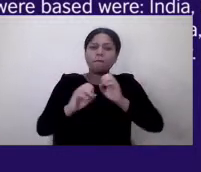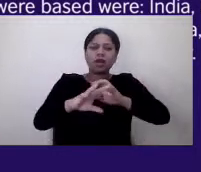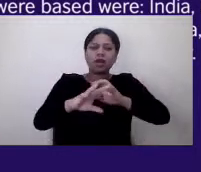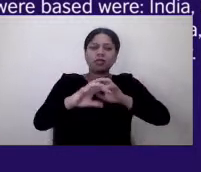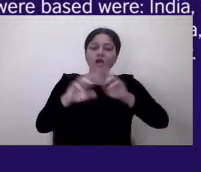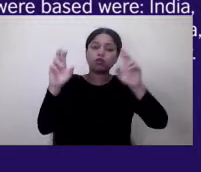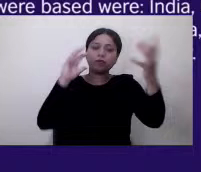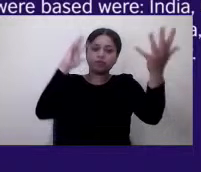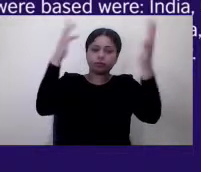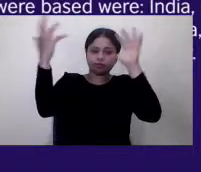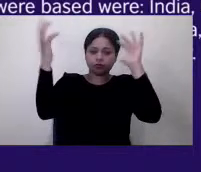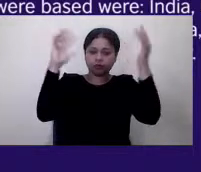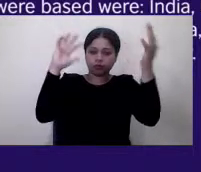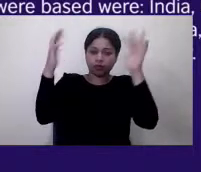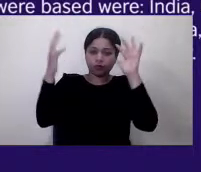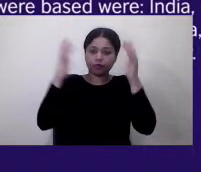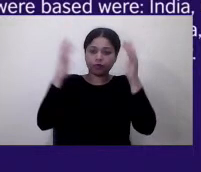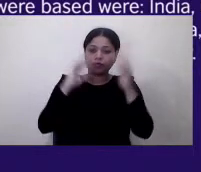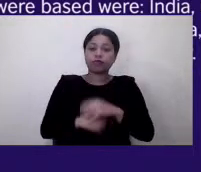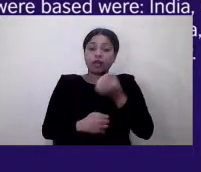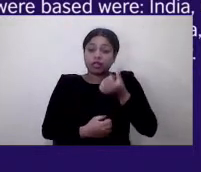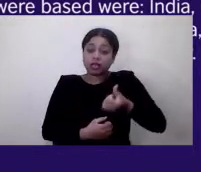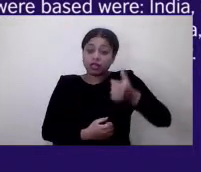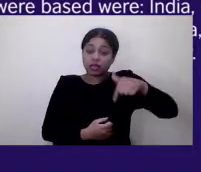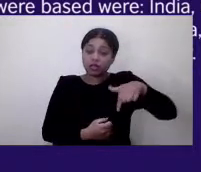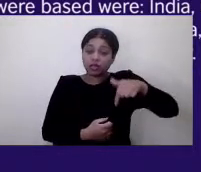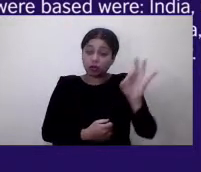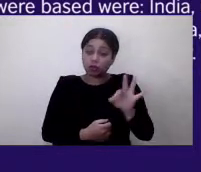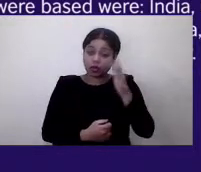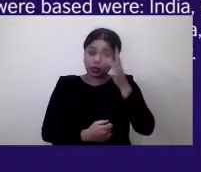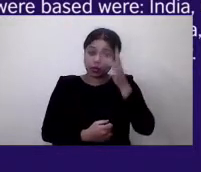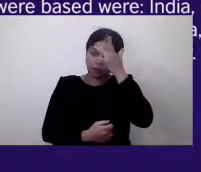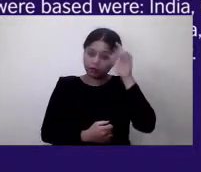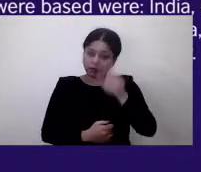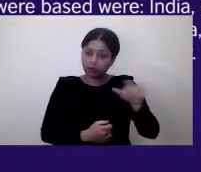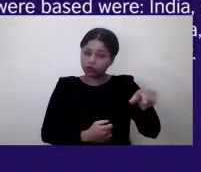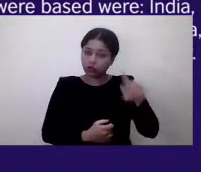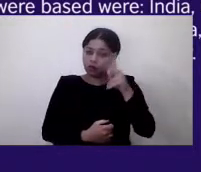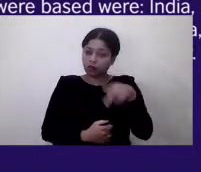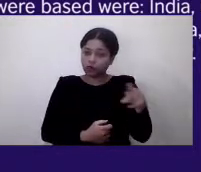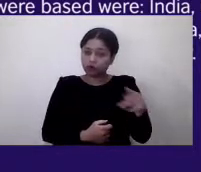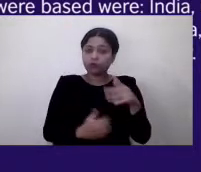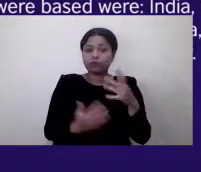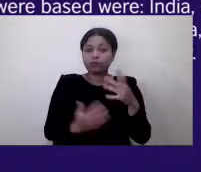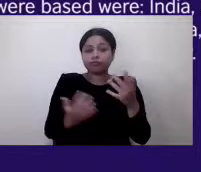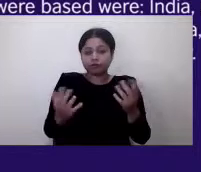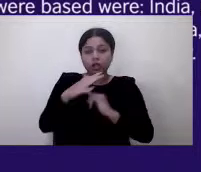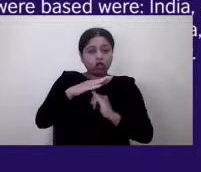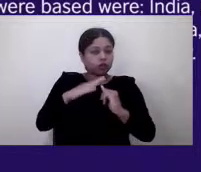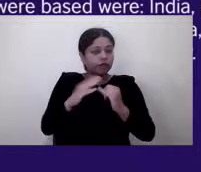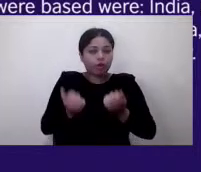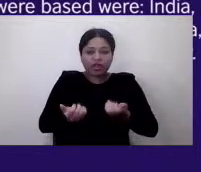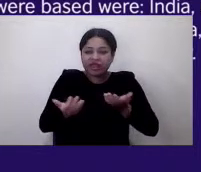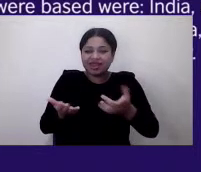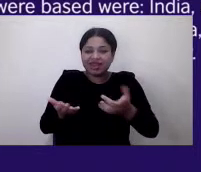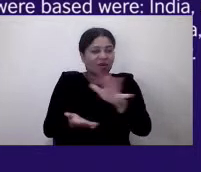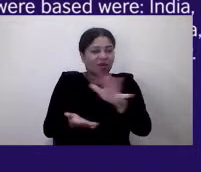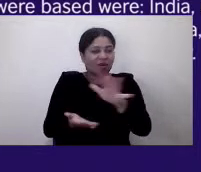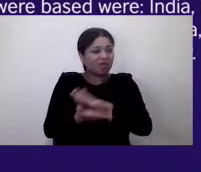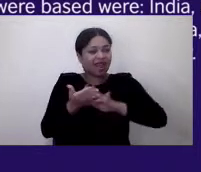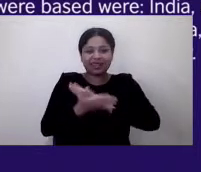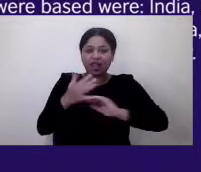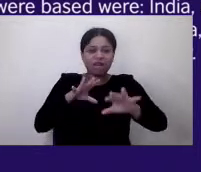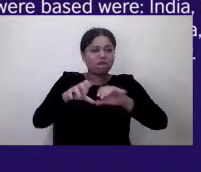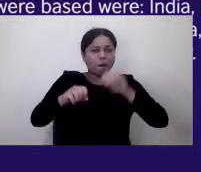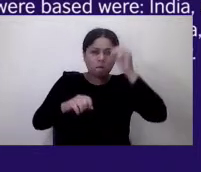teachers unfortunately said that their institution did not provide training and support for teachers wishing to